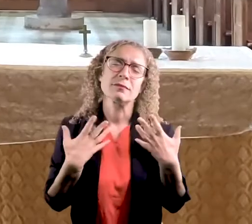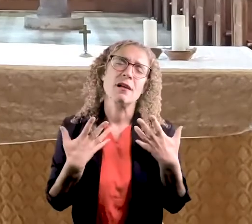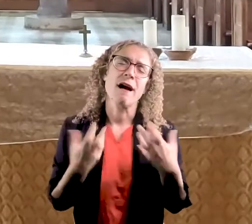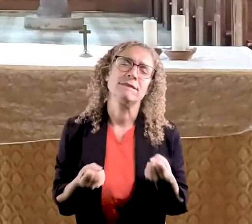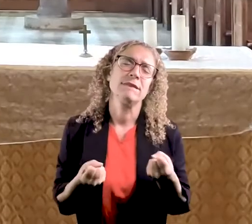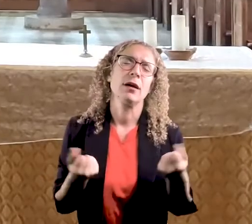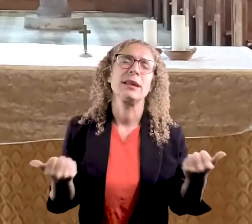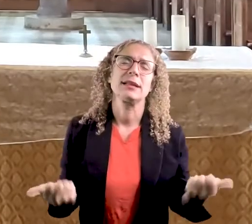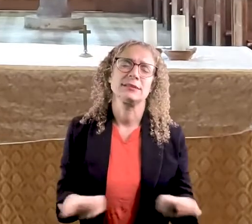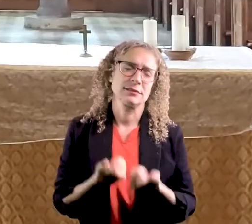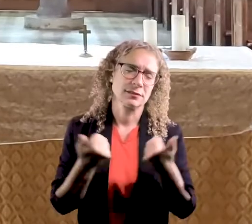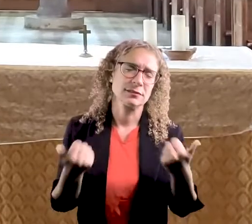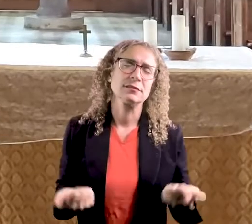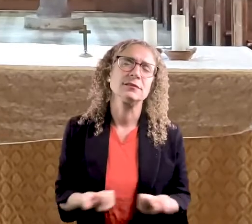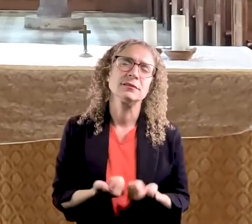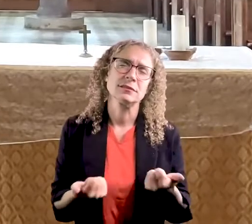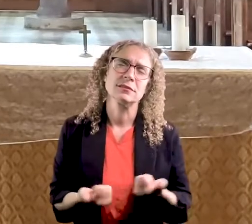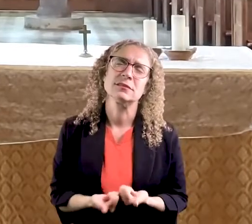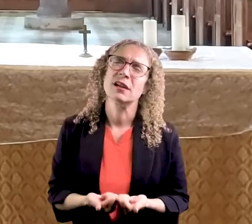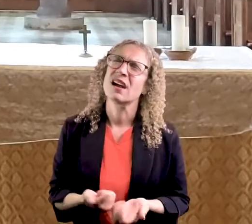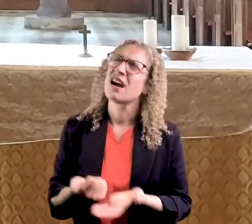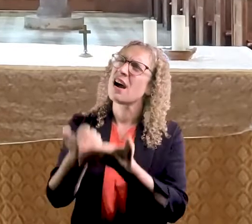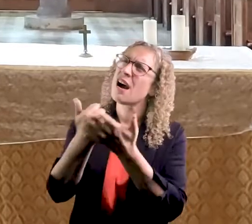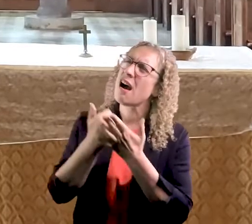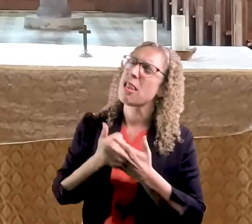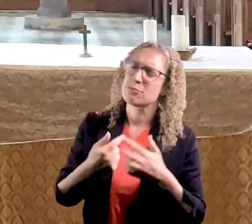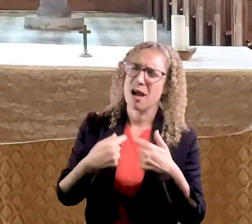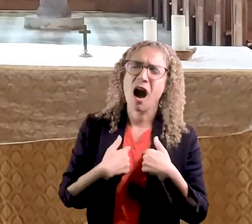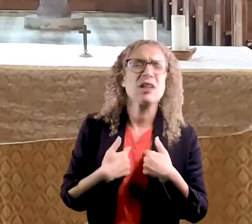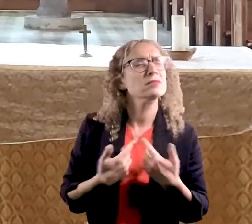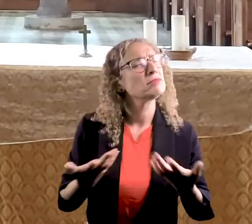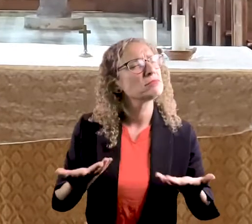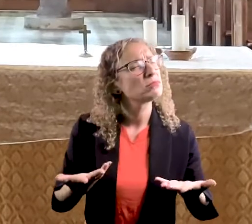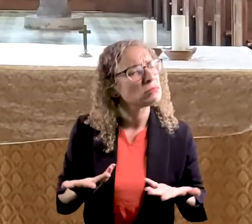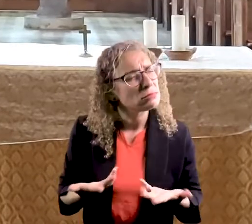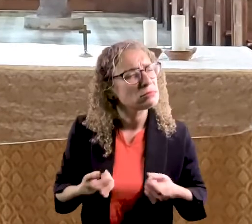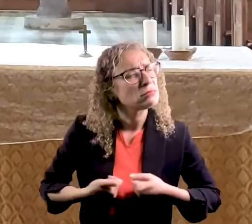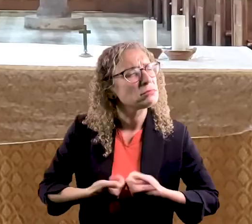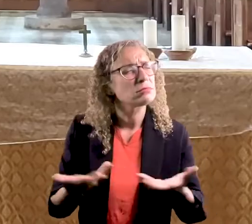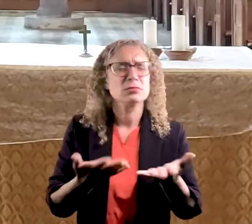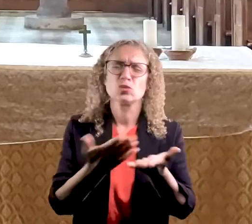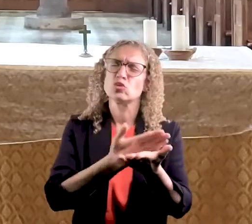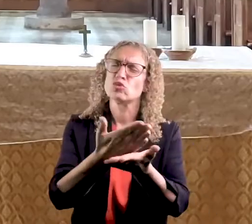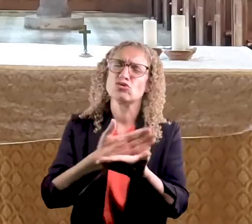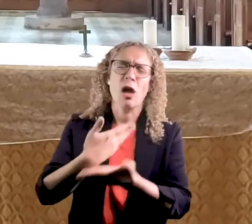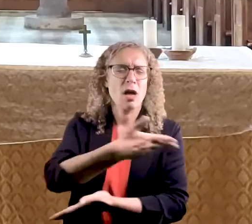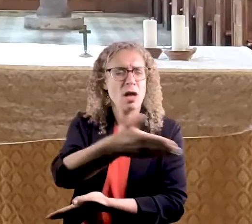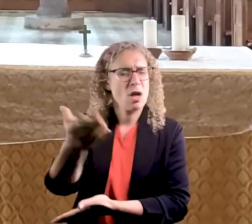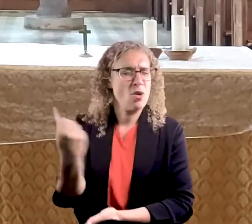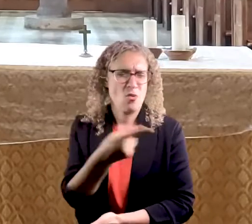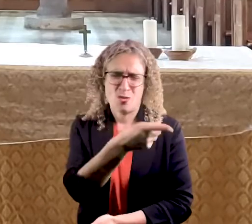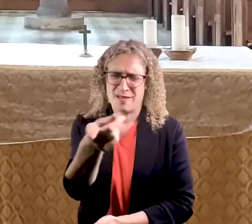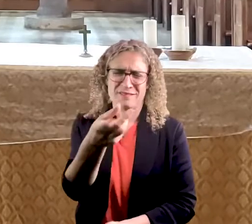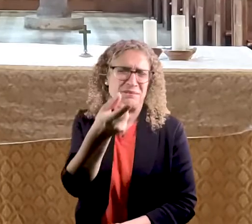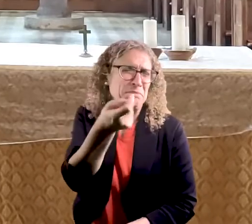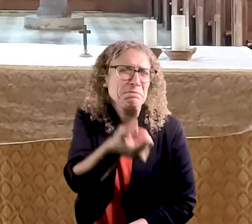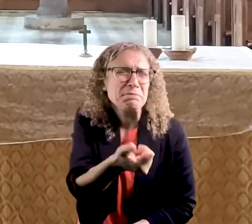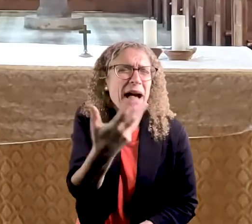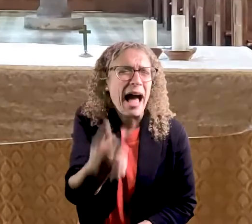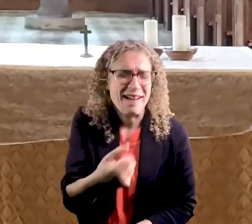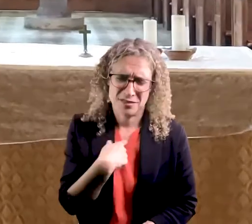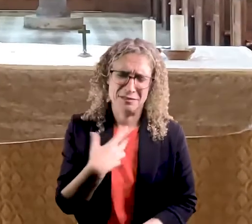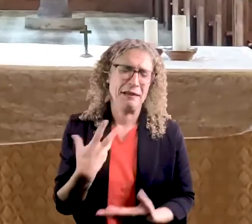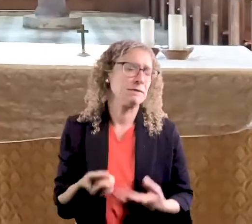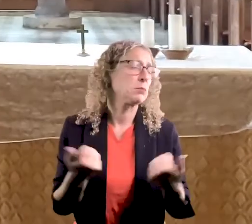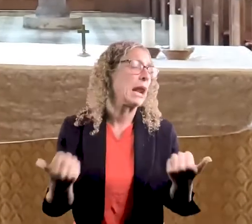We have so much. Give us grace to share our plenty with those who have little